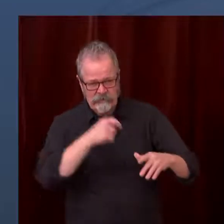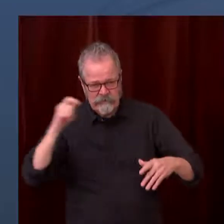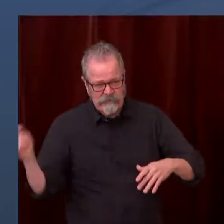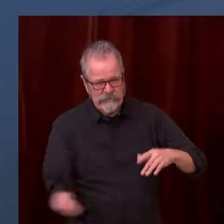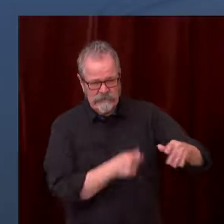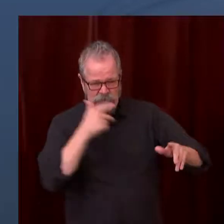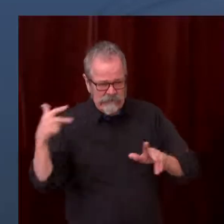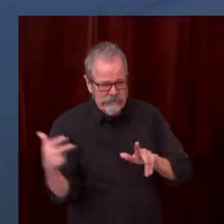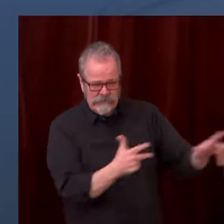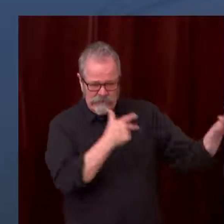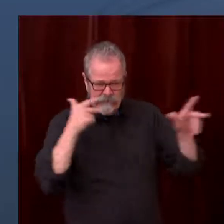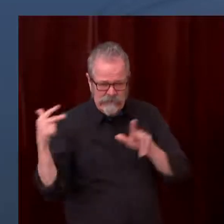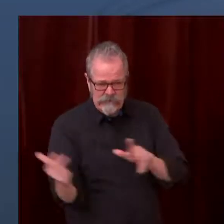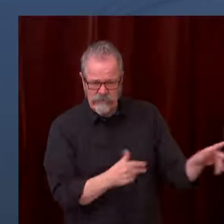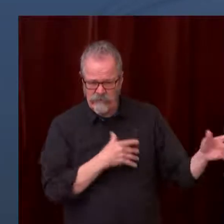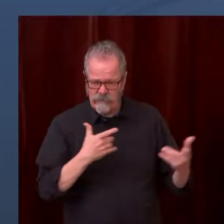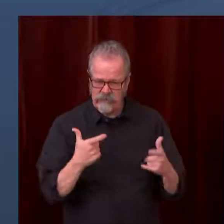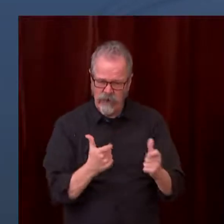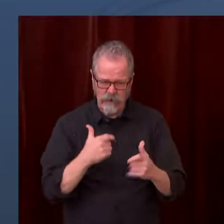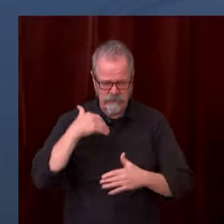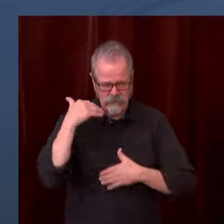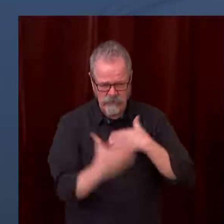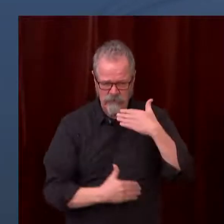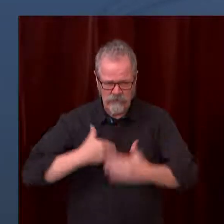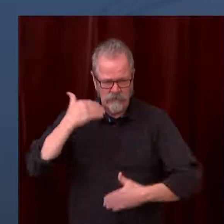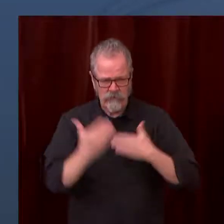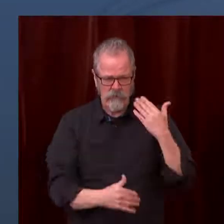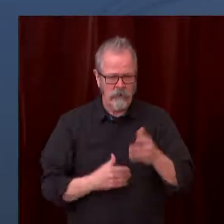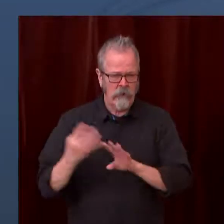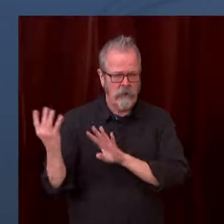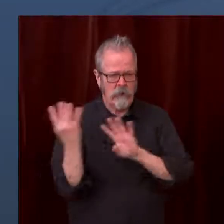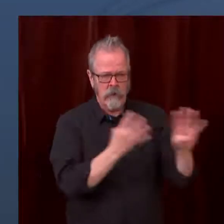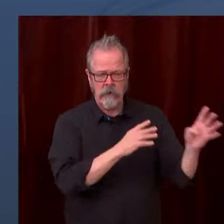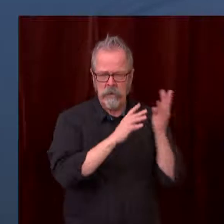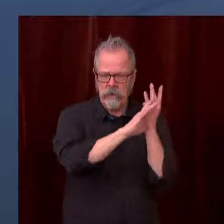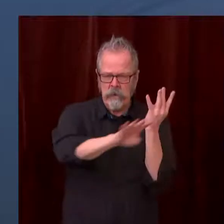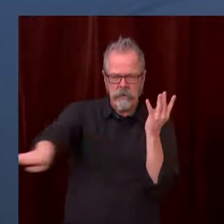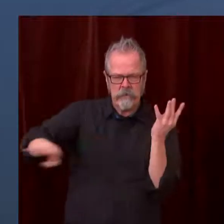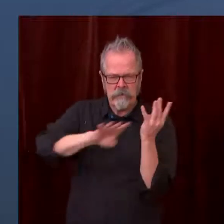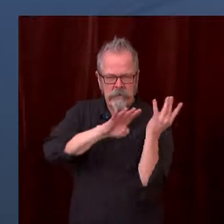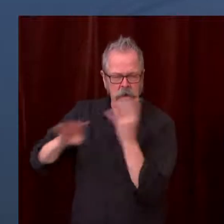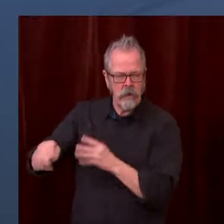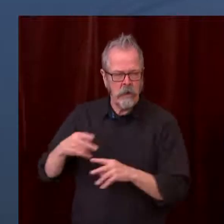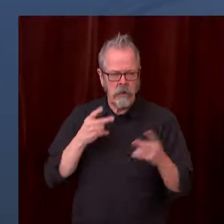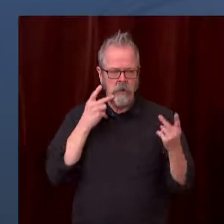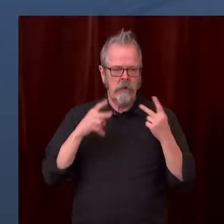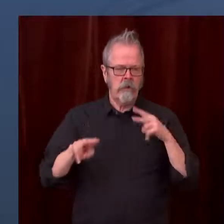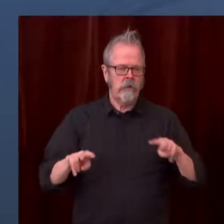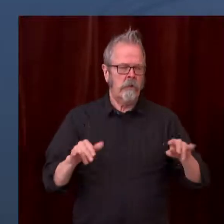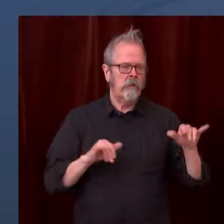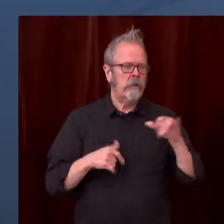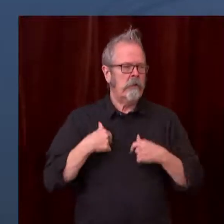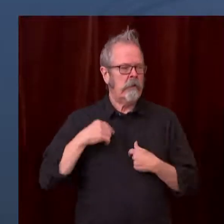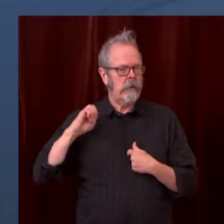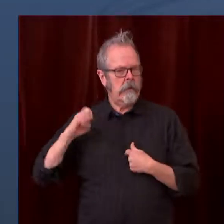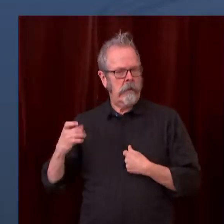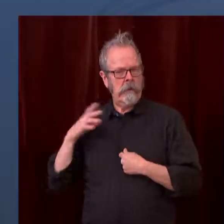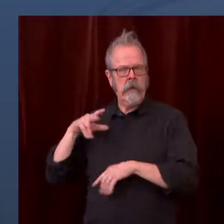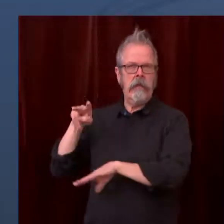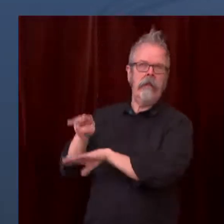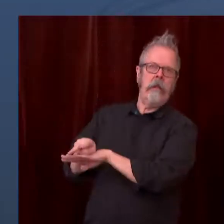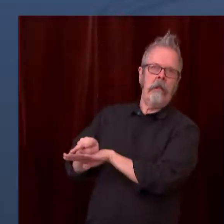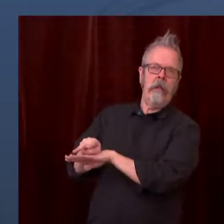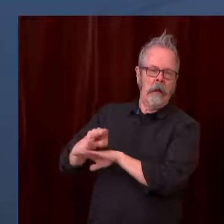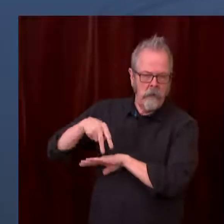effort is really heartening to me because I know it speaks to the dedication of Washingtonians to help their communities. So